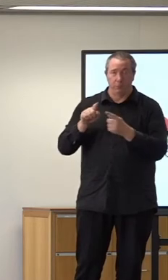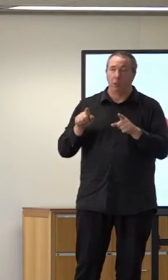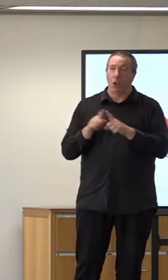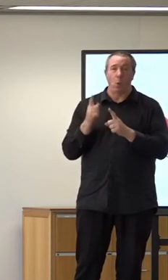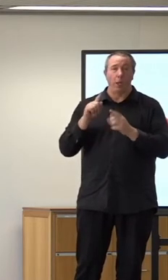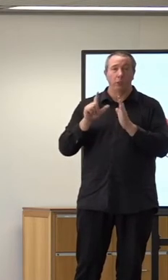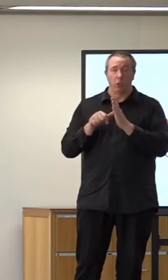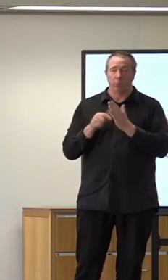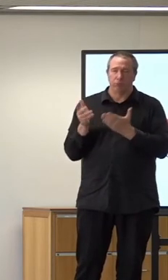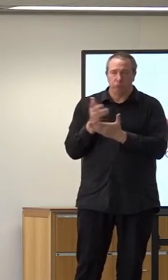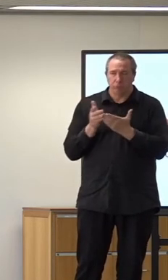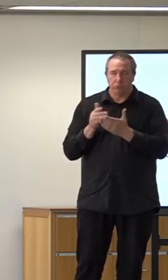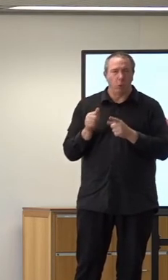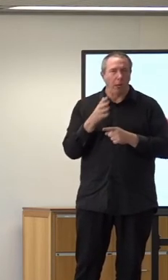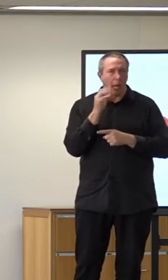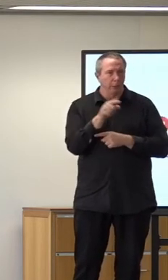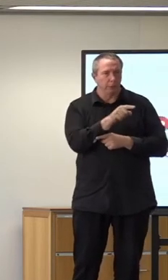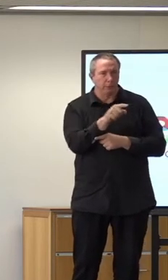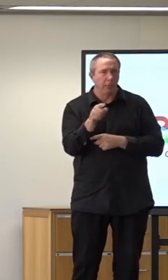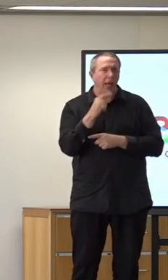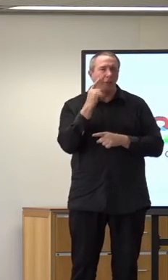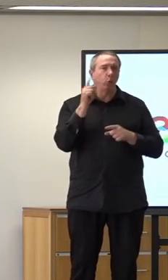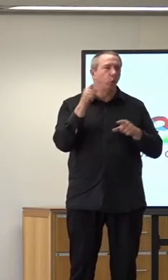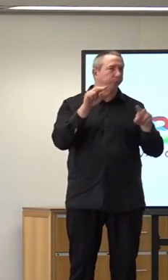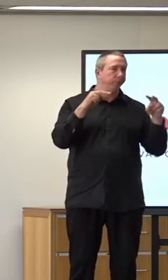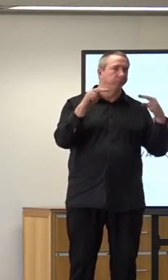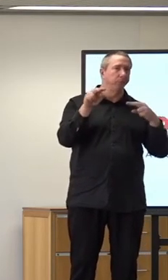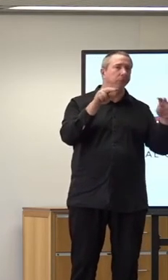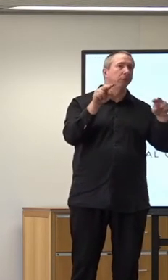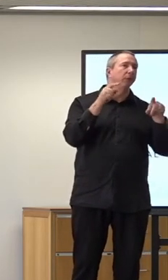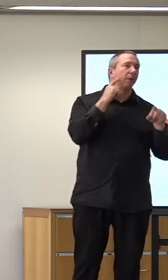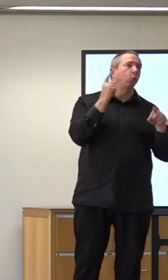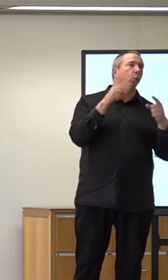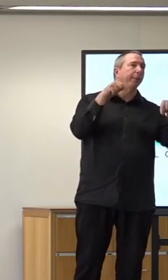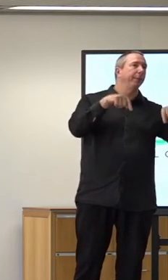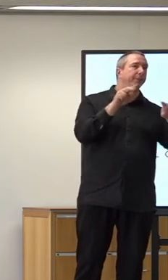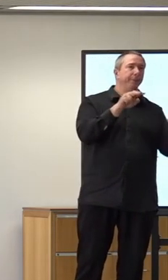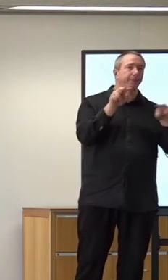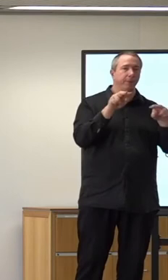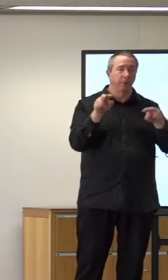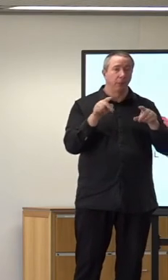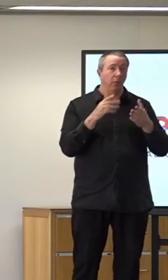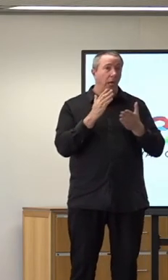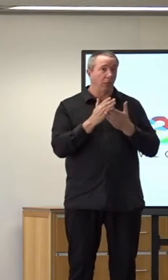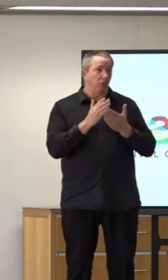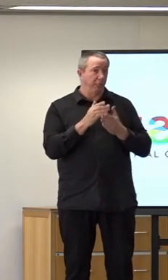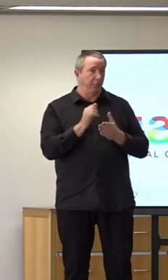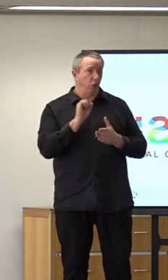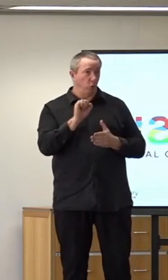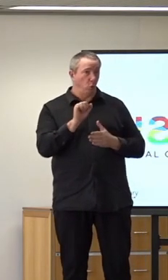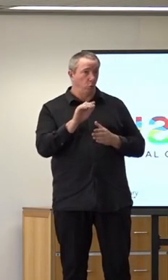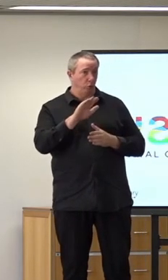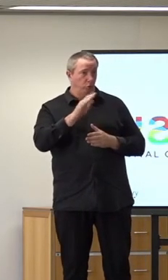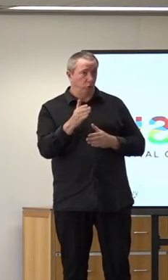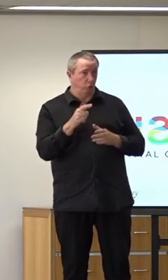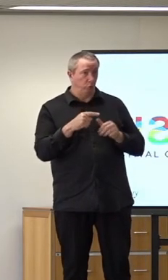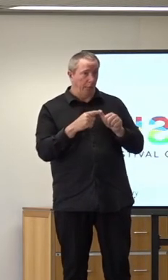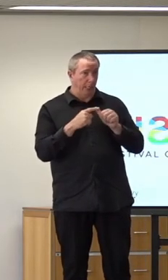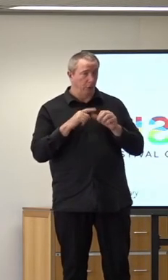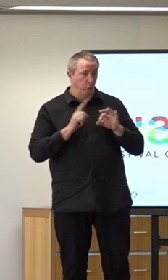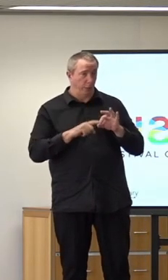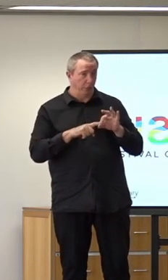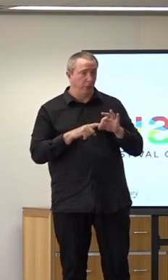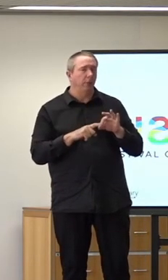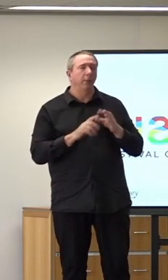is that we'd ask everyone to look at who was in the room during the question and answer session and ask if it was really your turn to answer a question. And by saying that, we